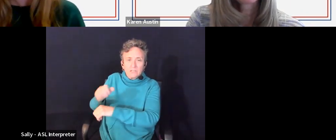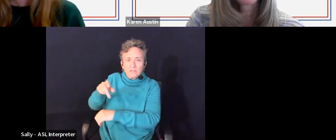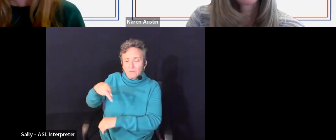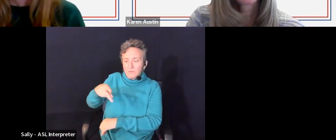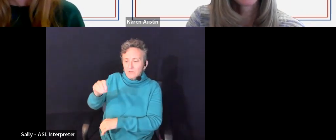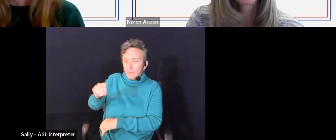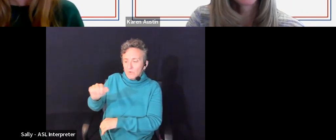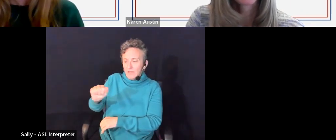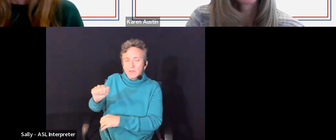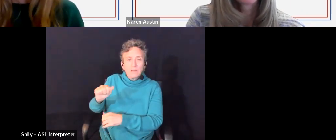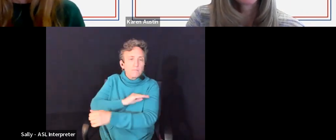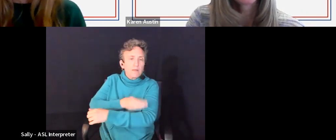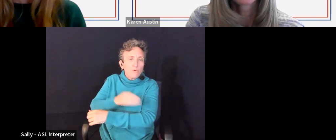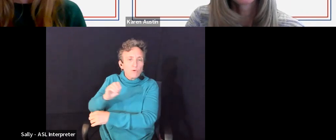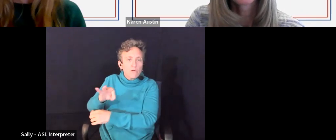use the abbreviations.